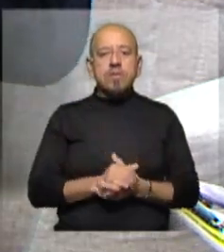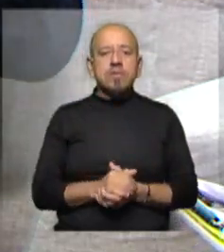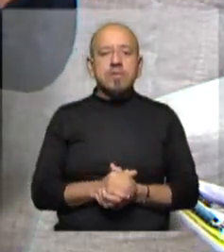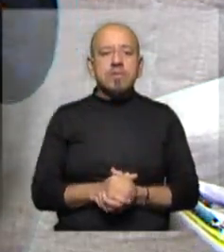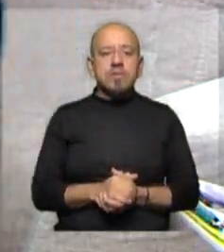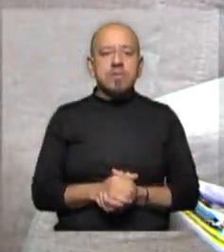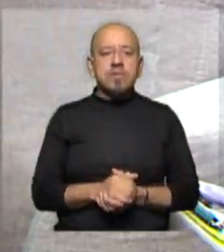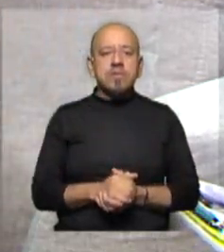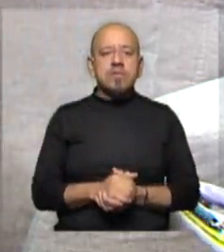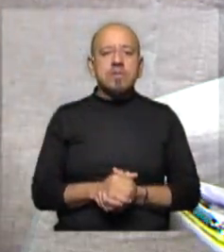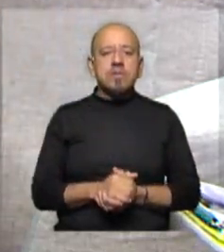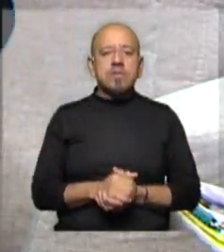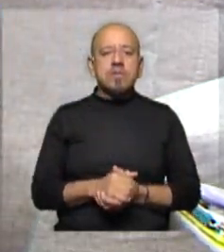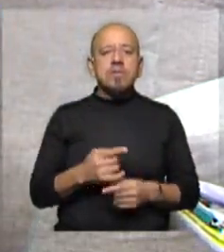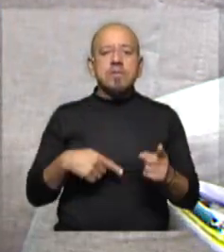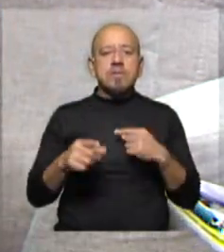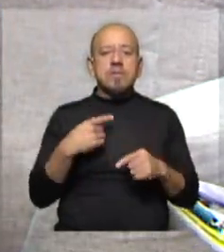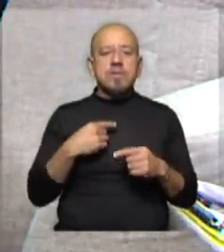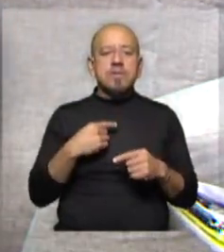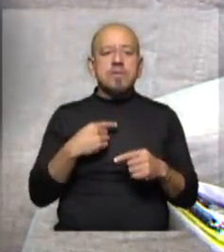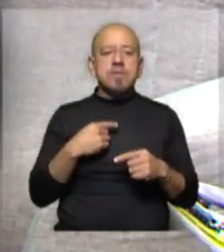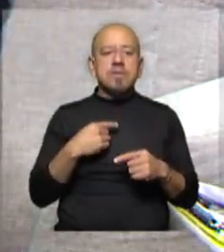victory over Argentina. Celebrando la victoria de Argentina.